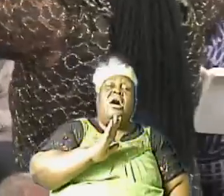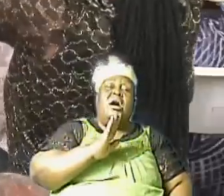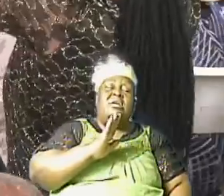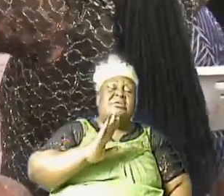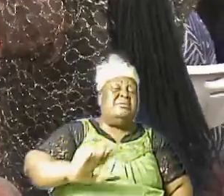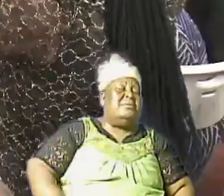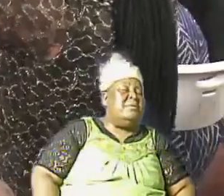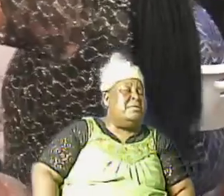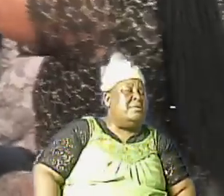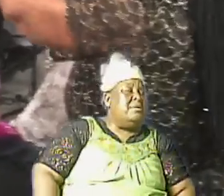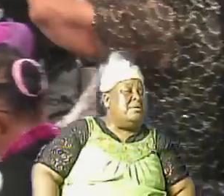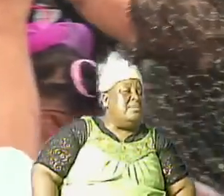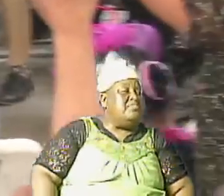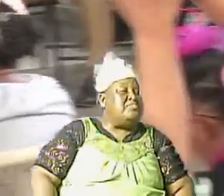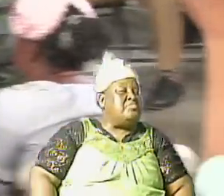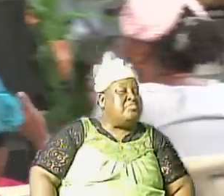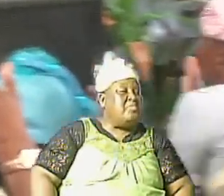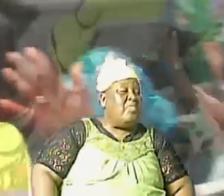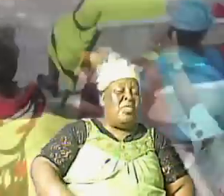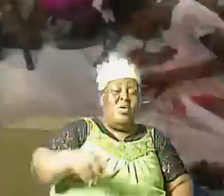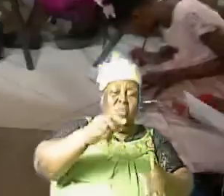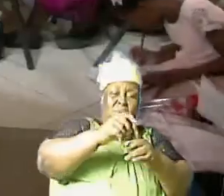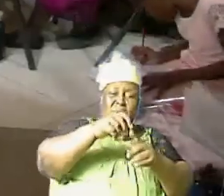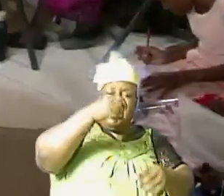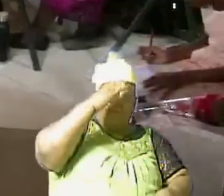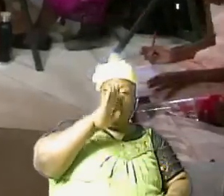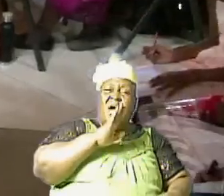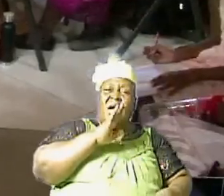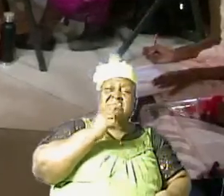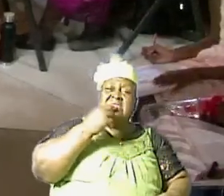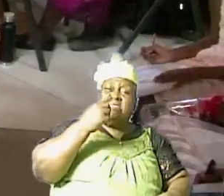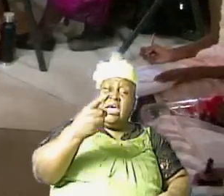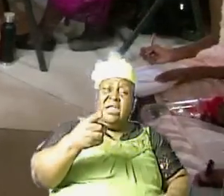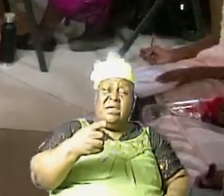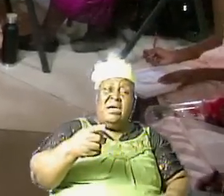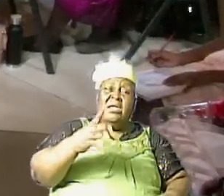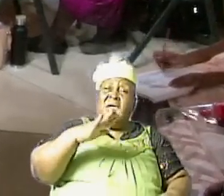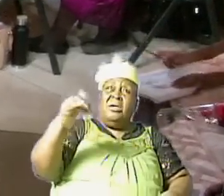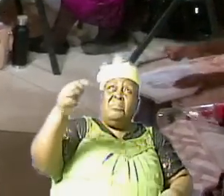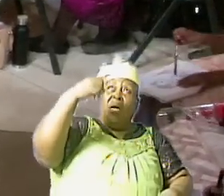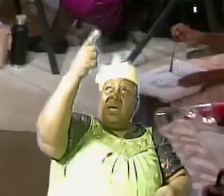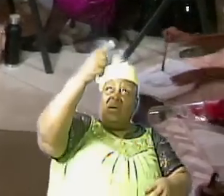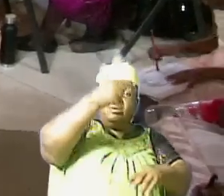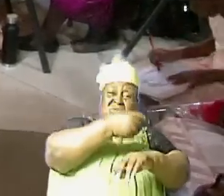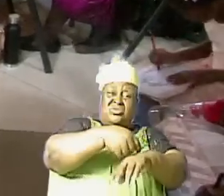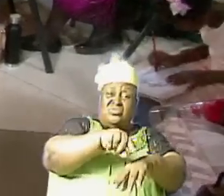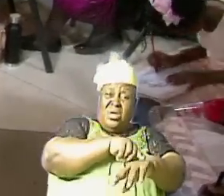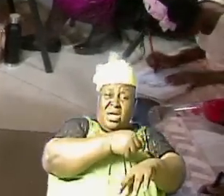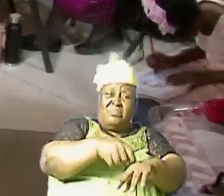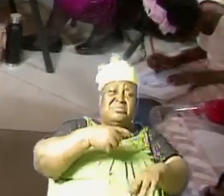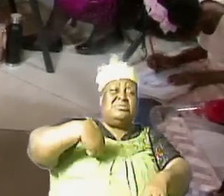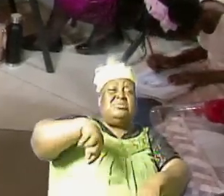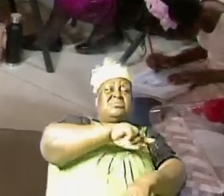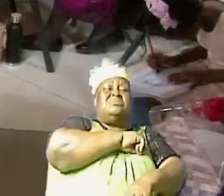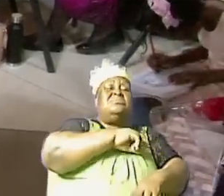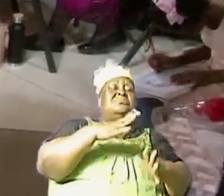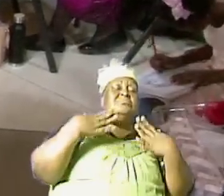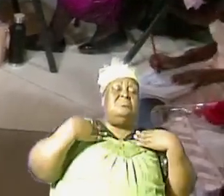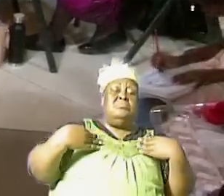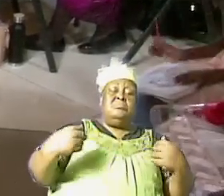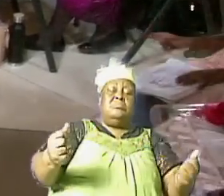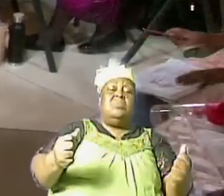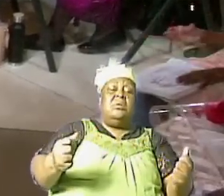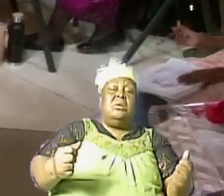of Almighty God. The word of God declare by his stripes we